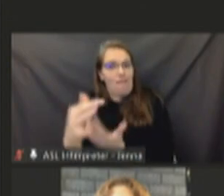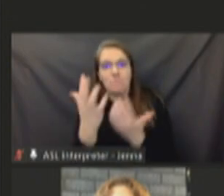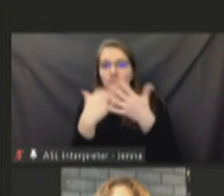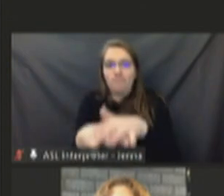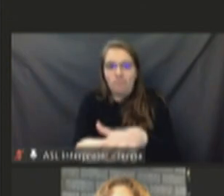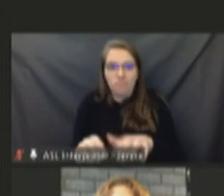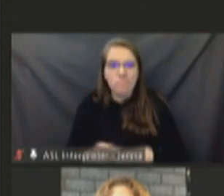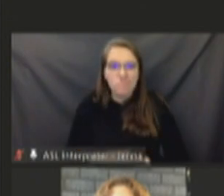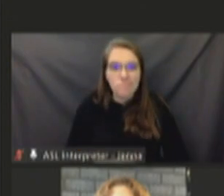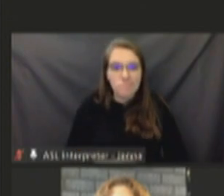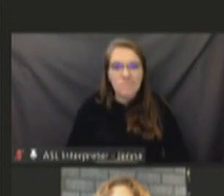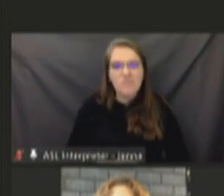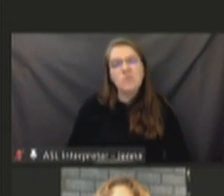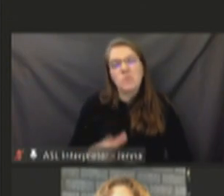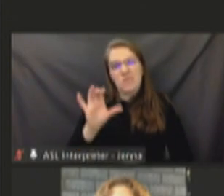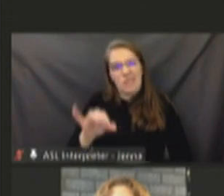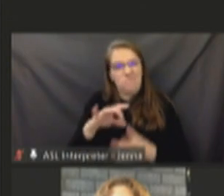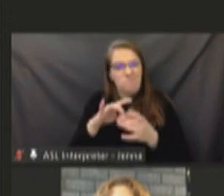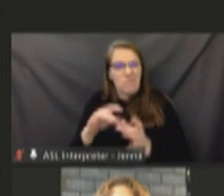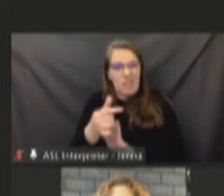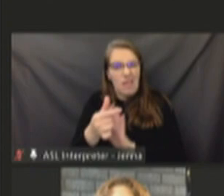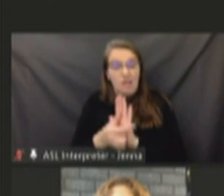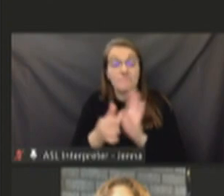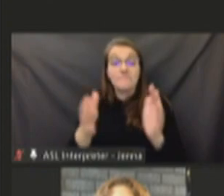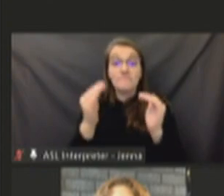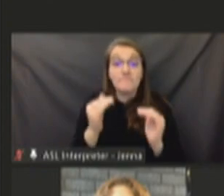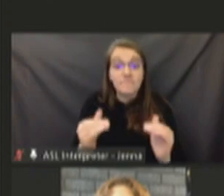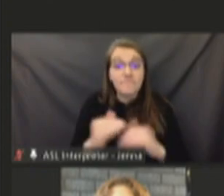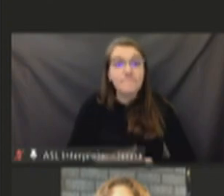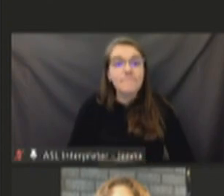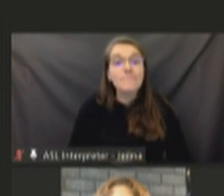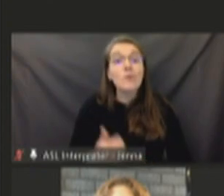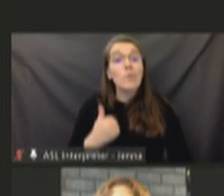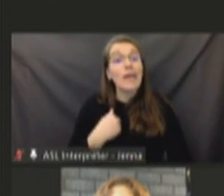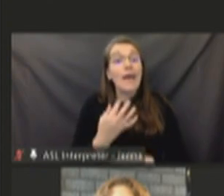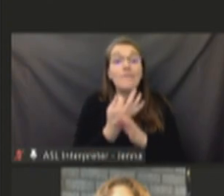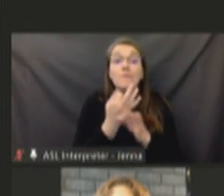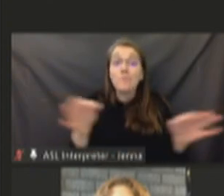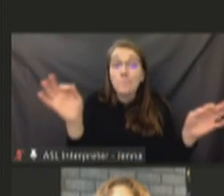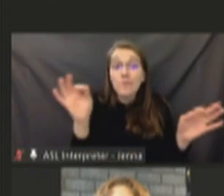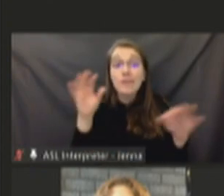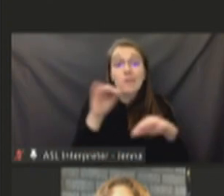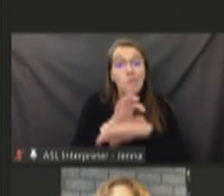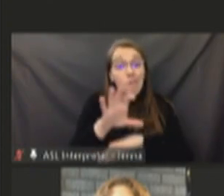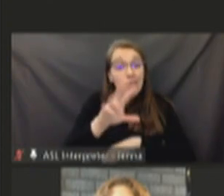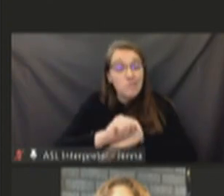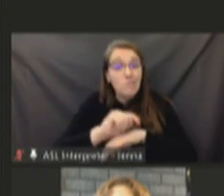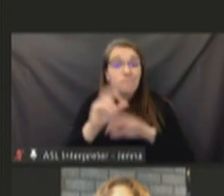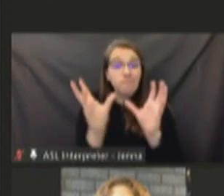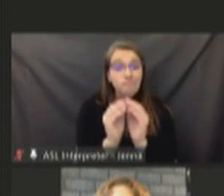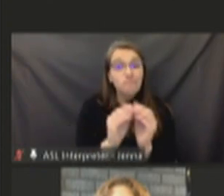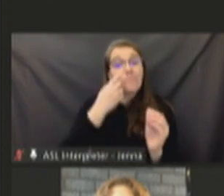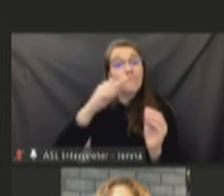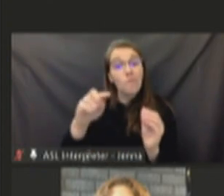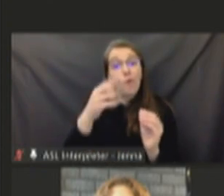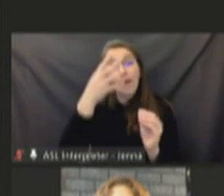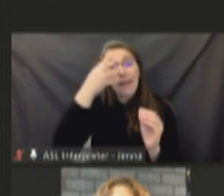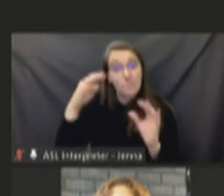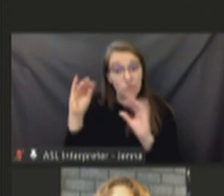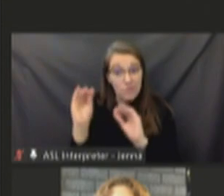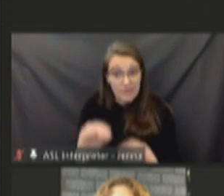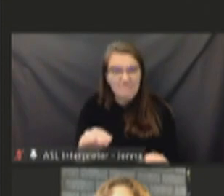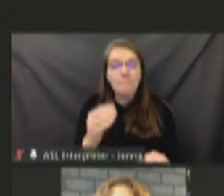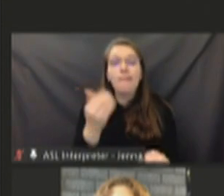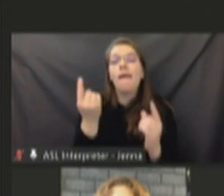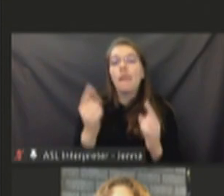level. Internally, we have our free immigration consultations. And these are held twice a month, where we connect